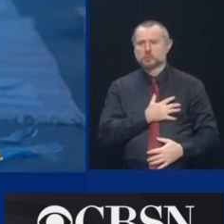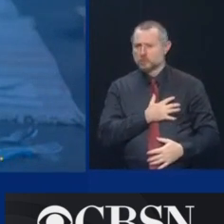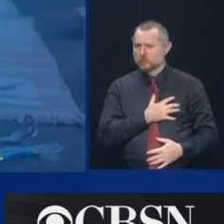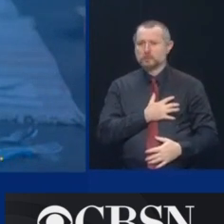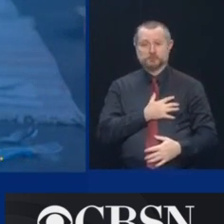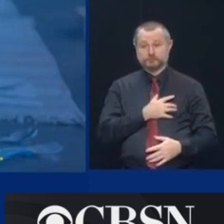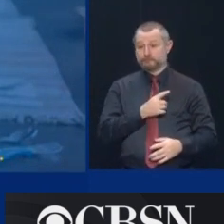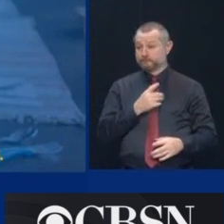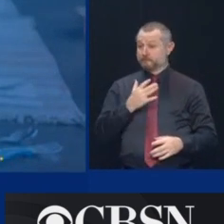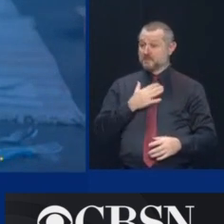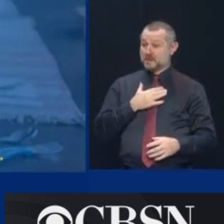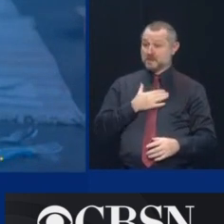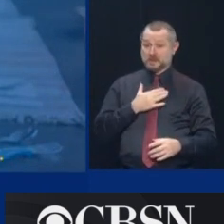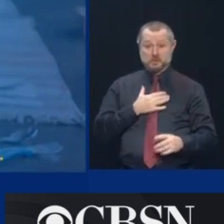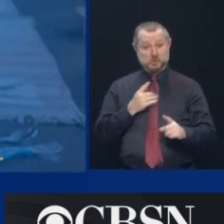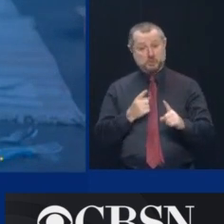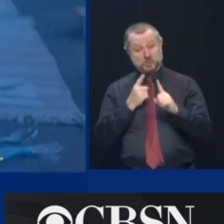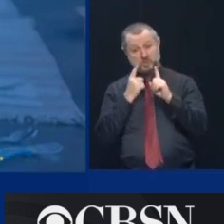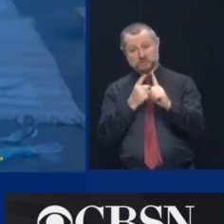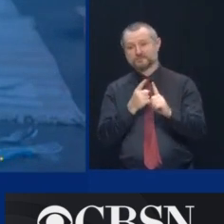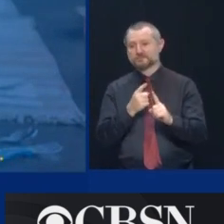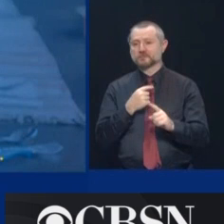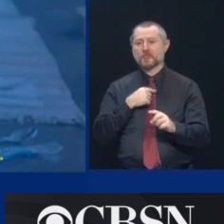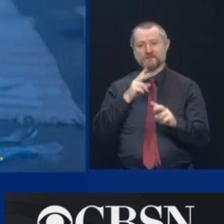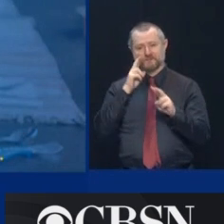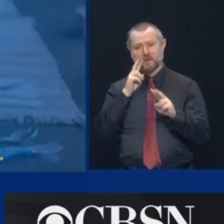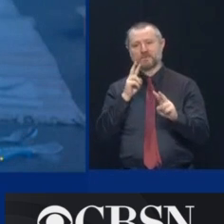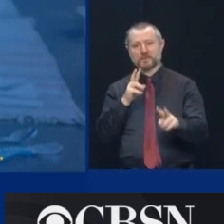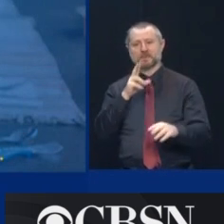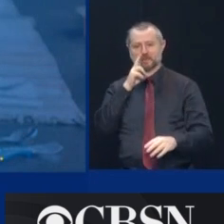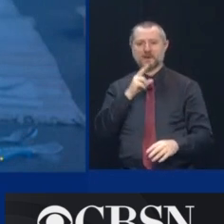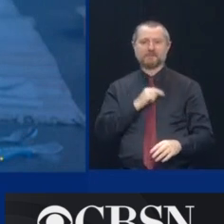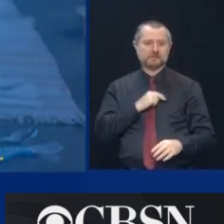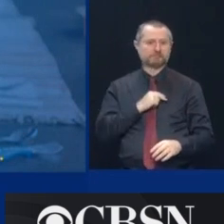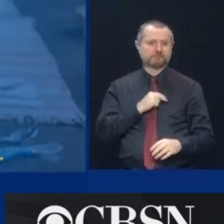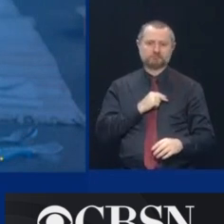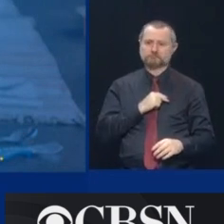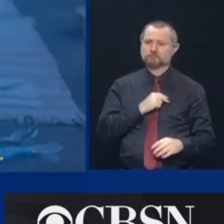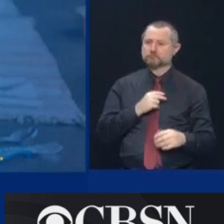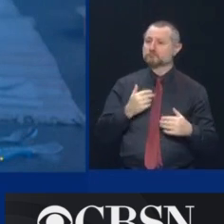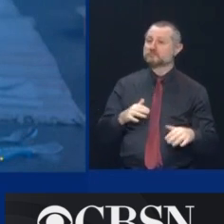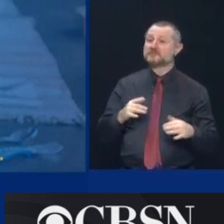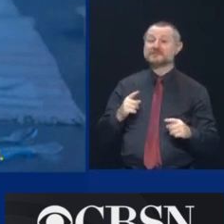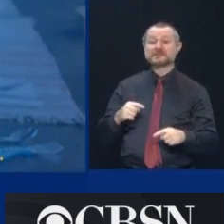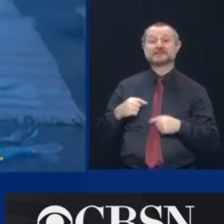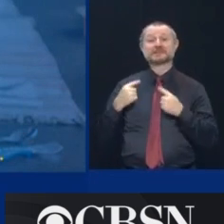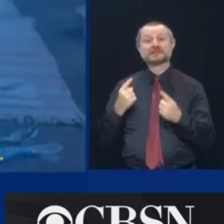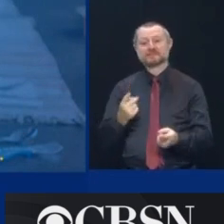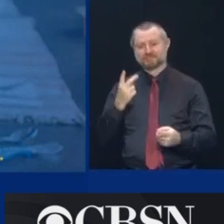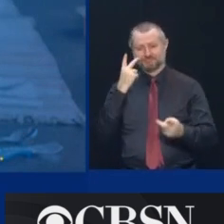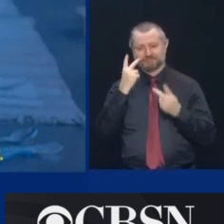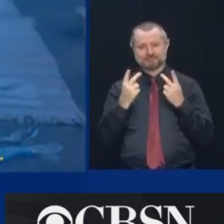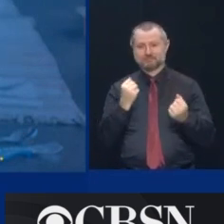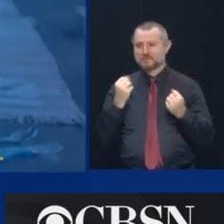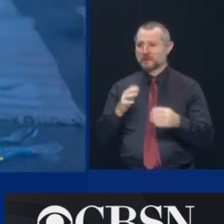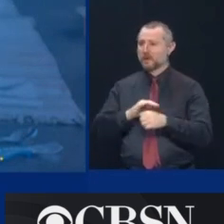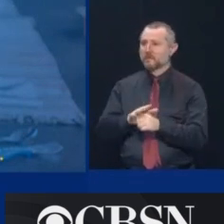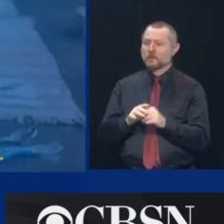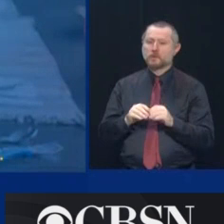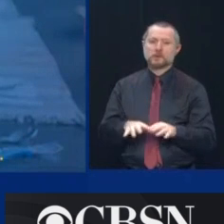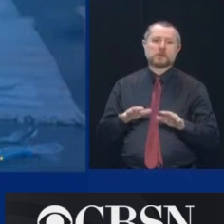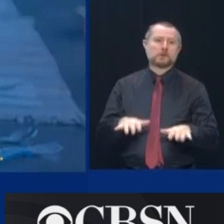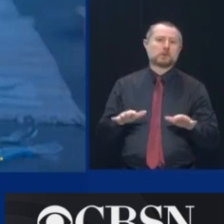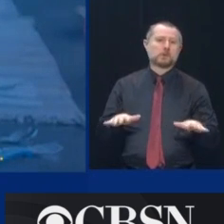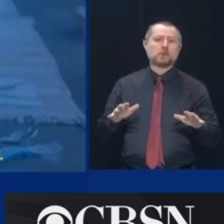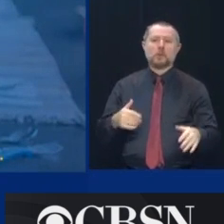the goal that I was looking forward to. When we were going through all those COVID cases, I would say, well, when we